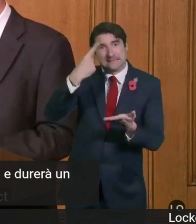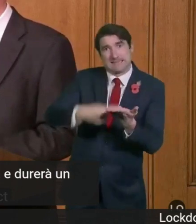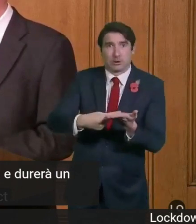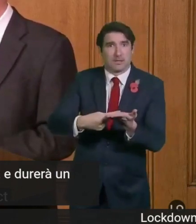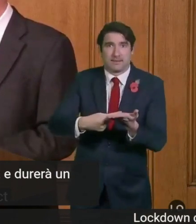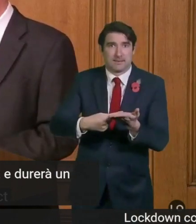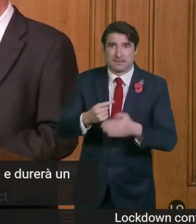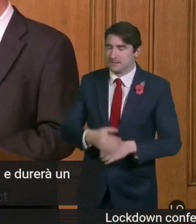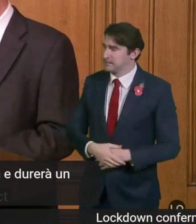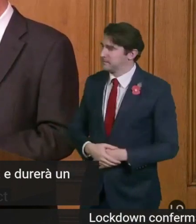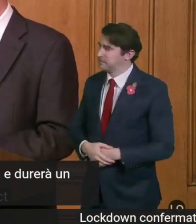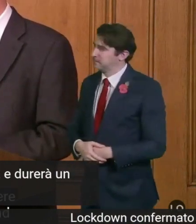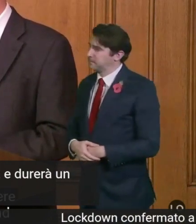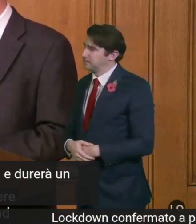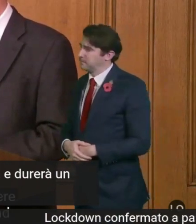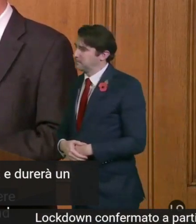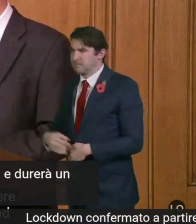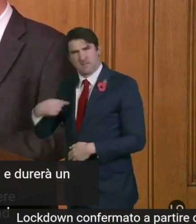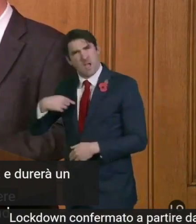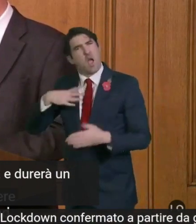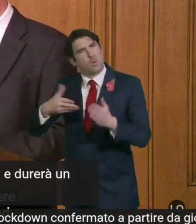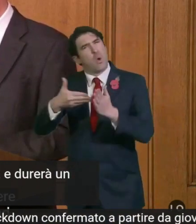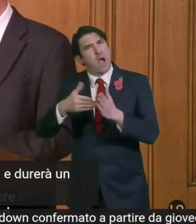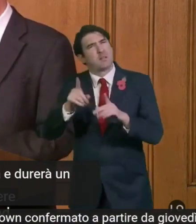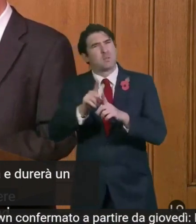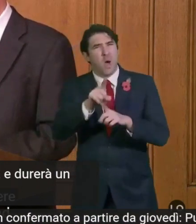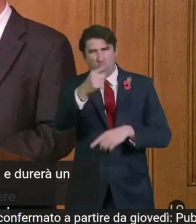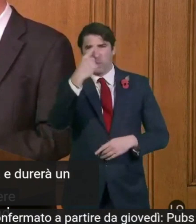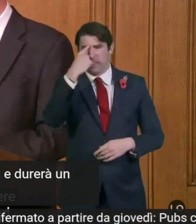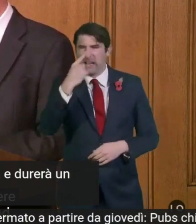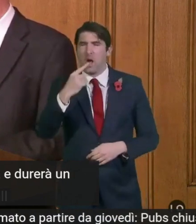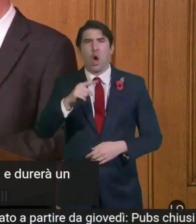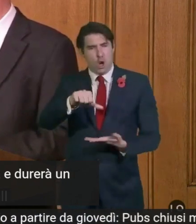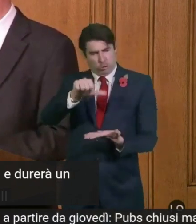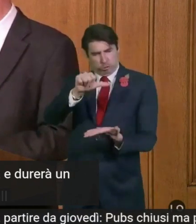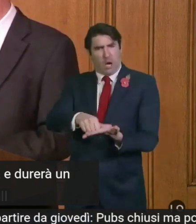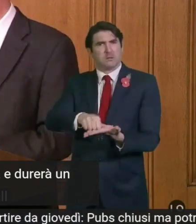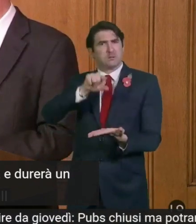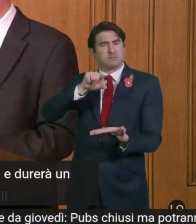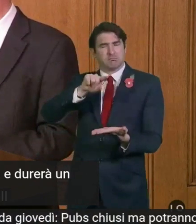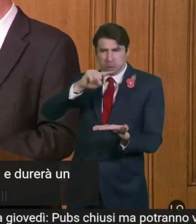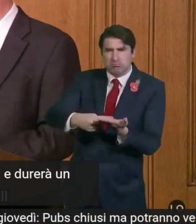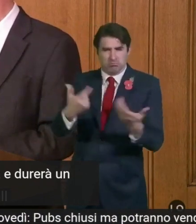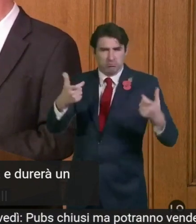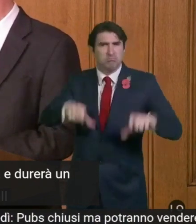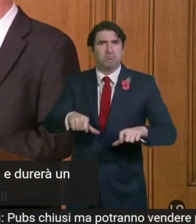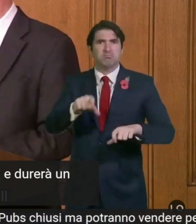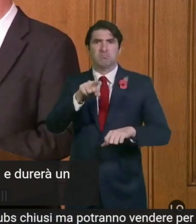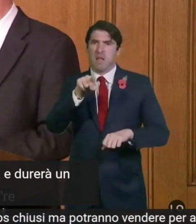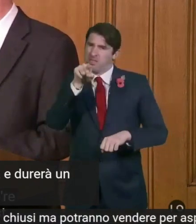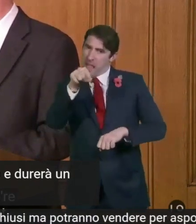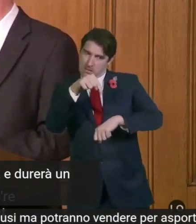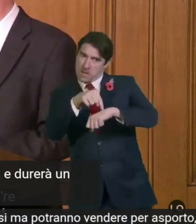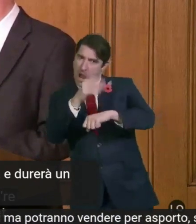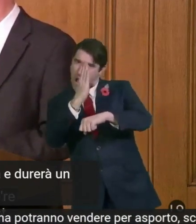complete misapprehension. There is basically no perfect time, and there are no good solutions. All the solutions are bad. And what we're trying to do